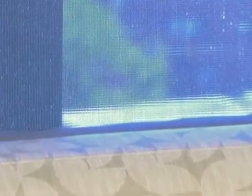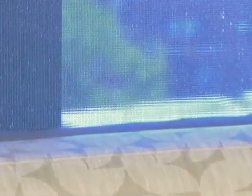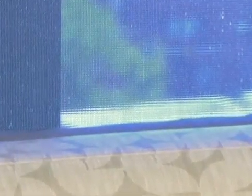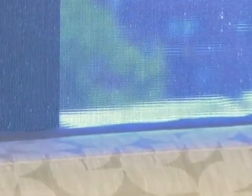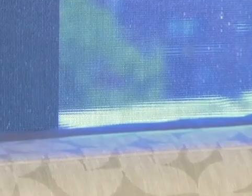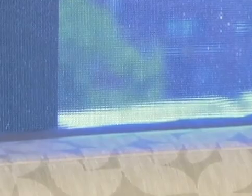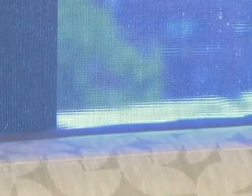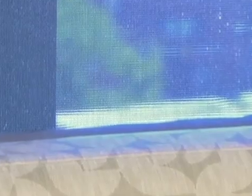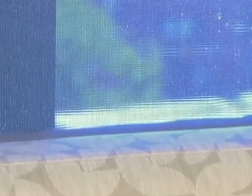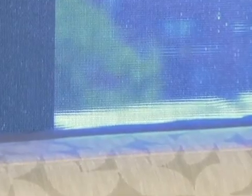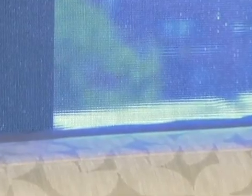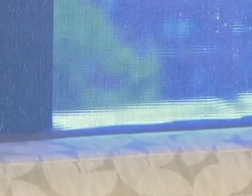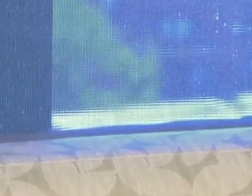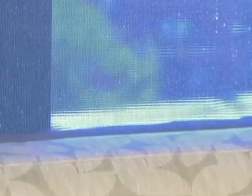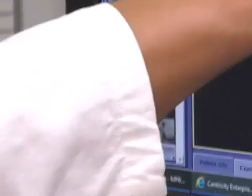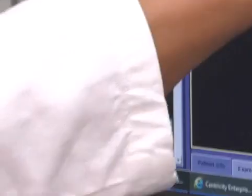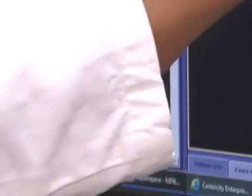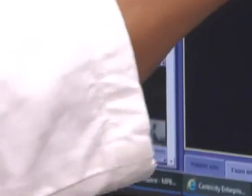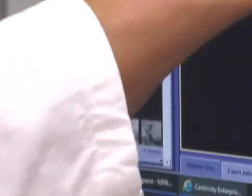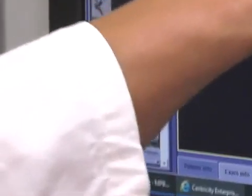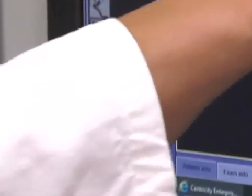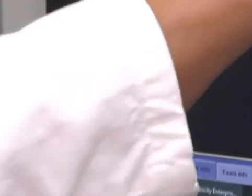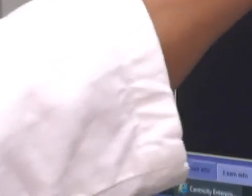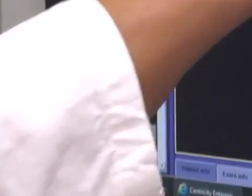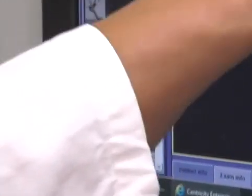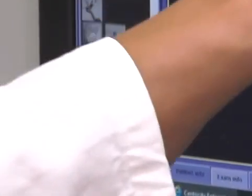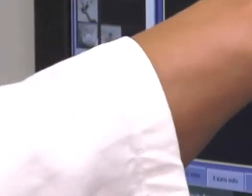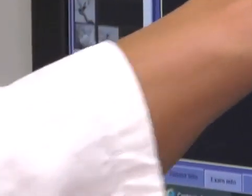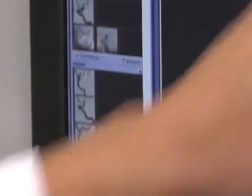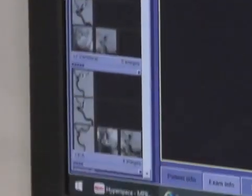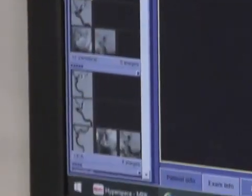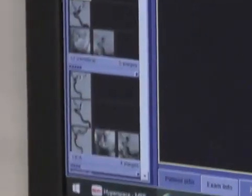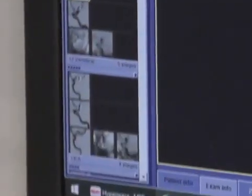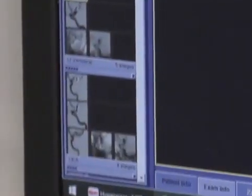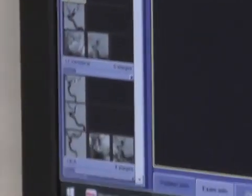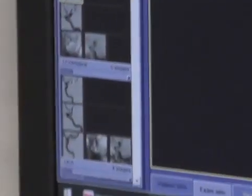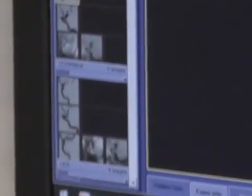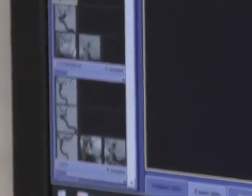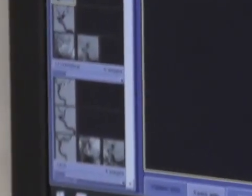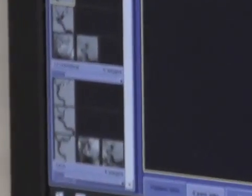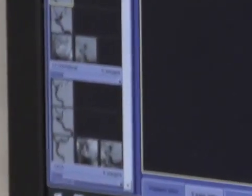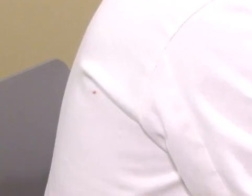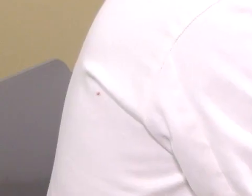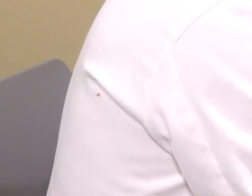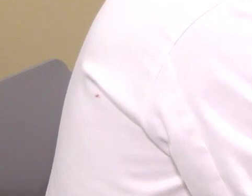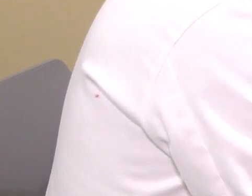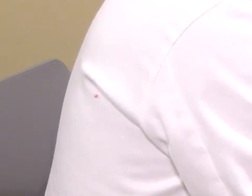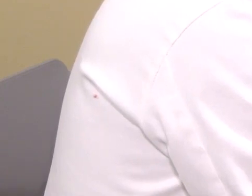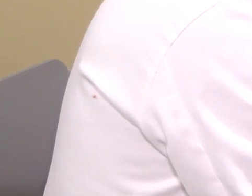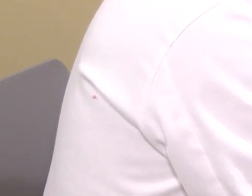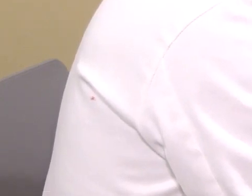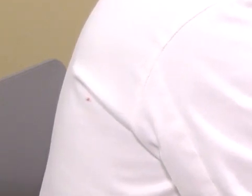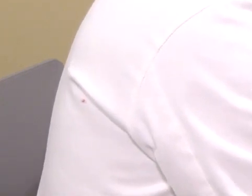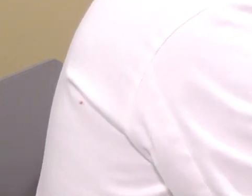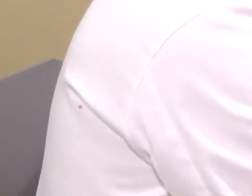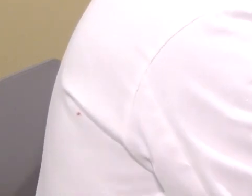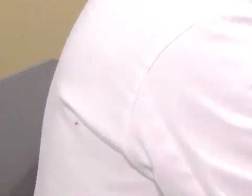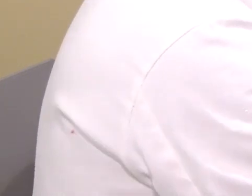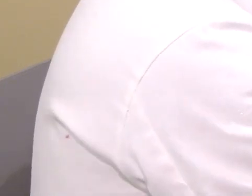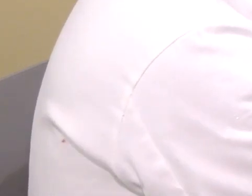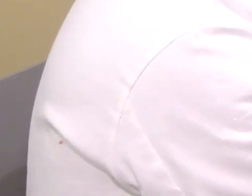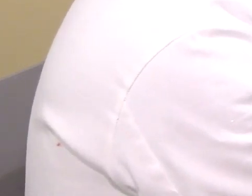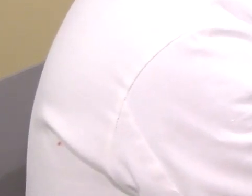because sooner or later it was going to be catastrophic. This part is abnormal. That's the aneurysm. Dr. Ebersol is the director